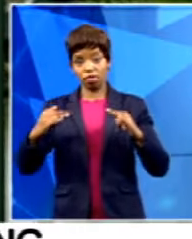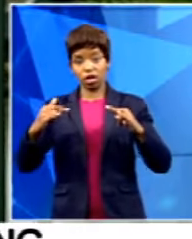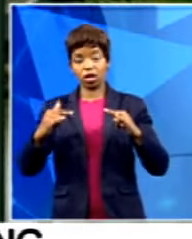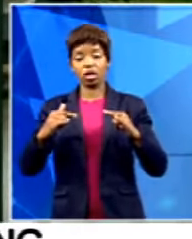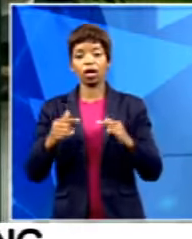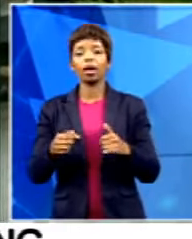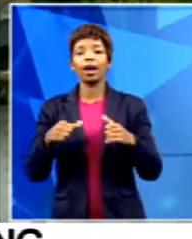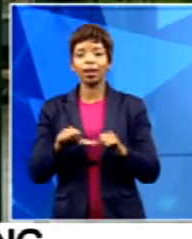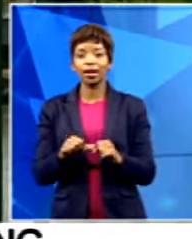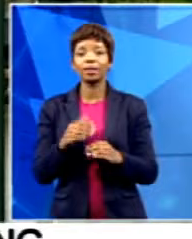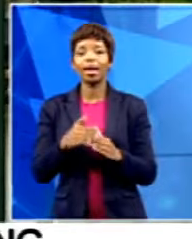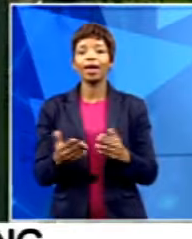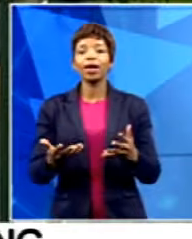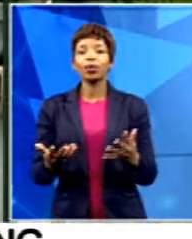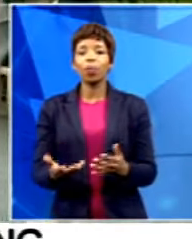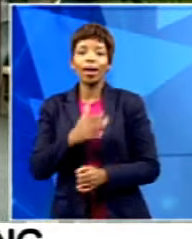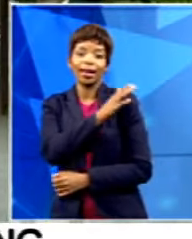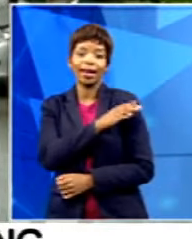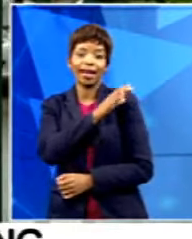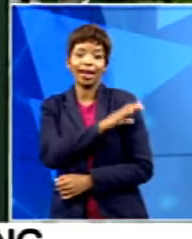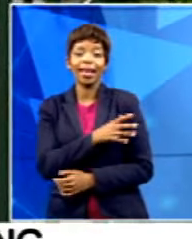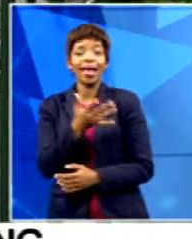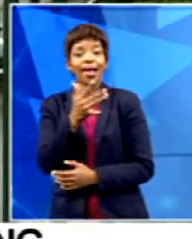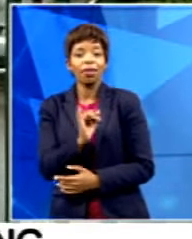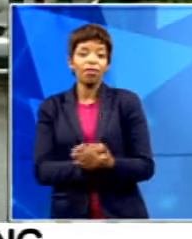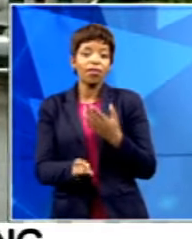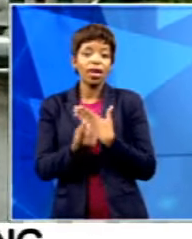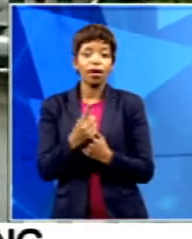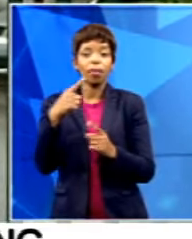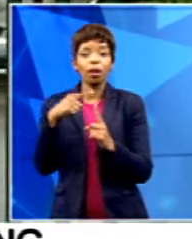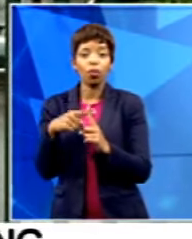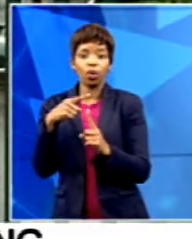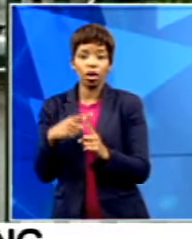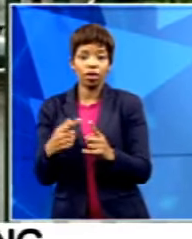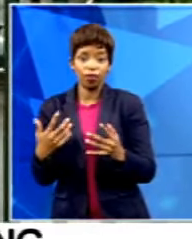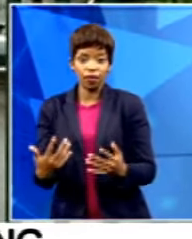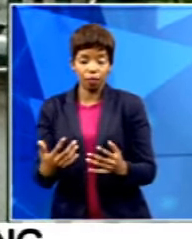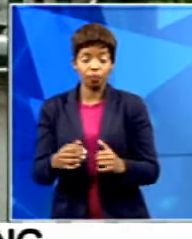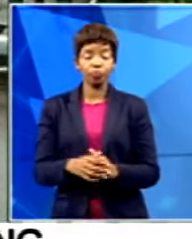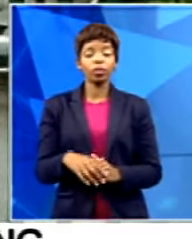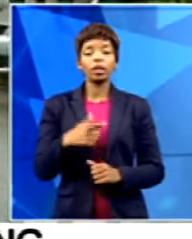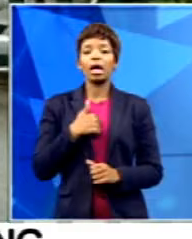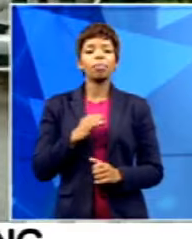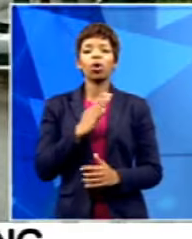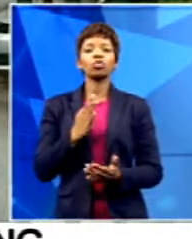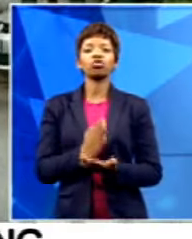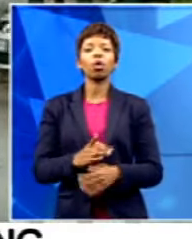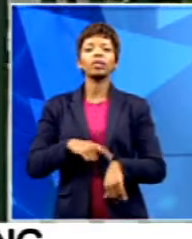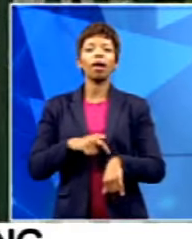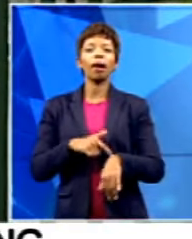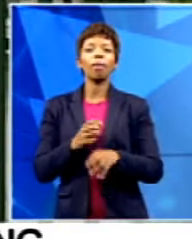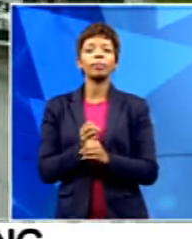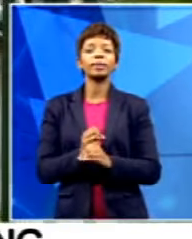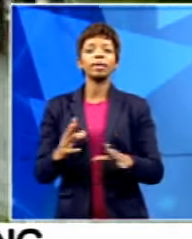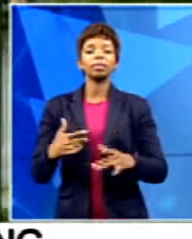in the clinic, whether they test positive or not. And I'm not quite sure about the turnaround time, but there are talks that the